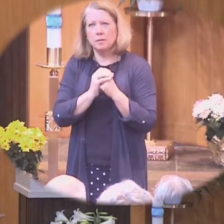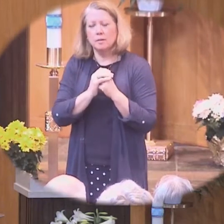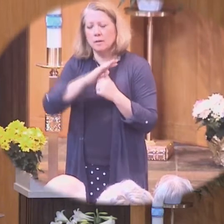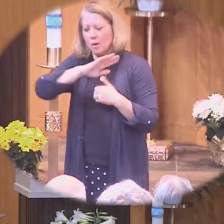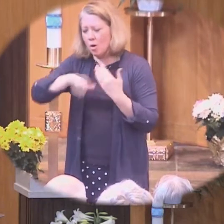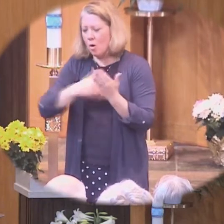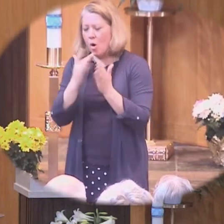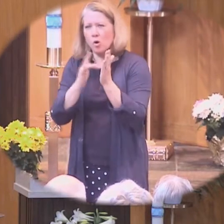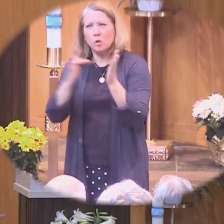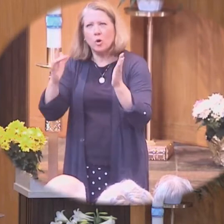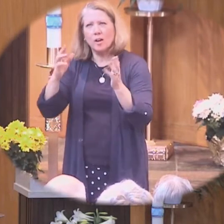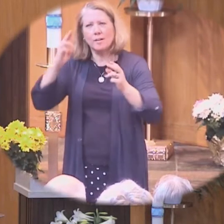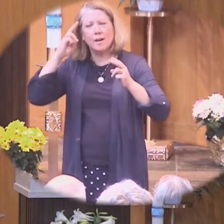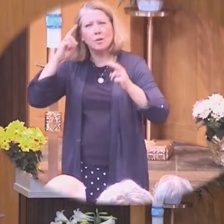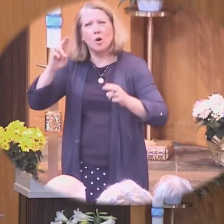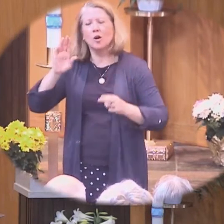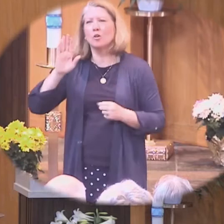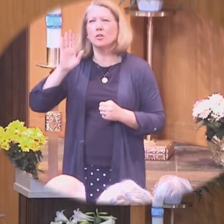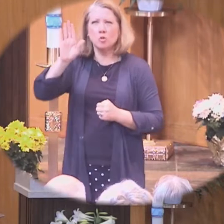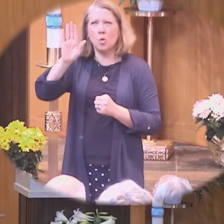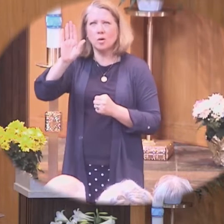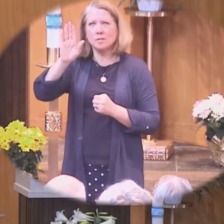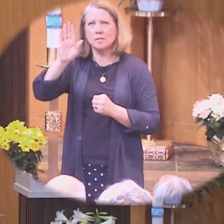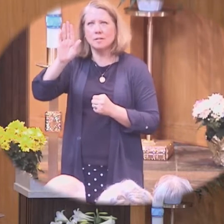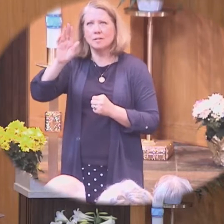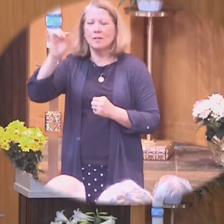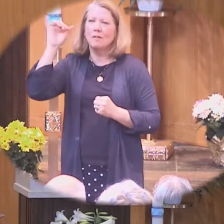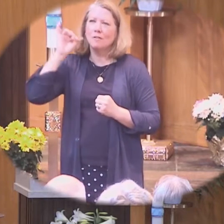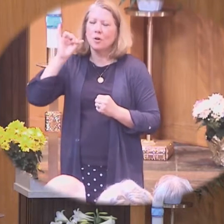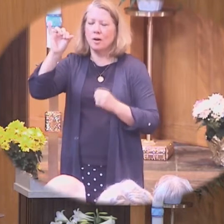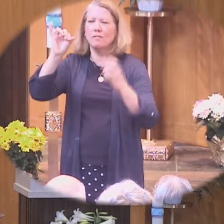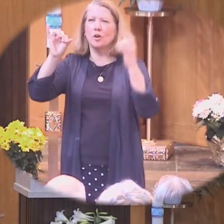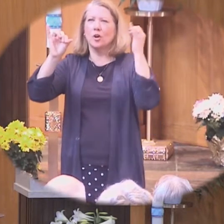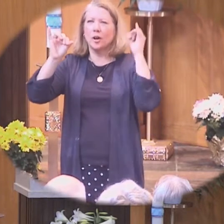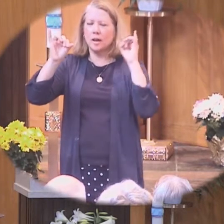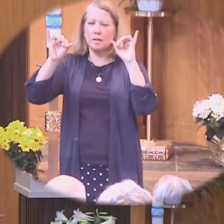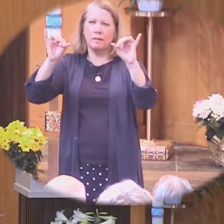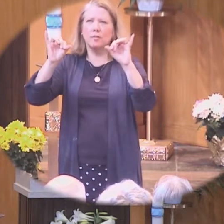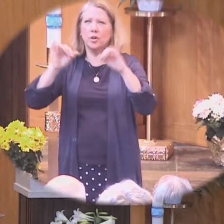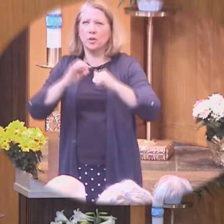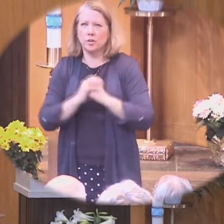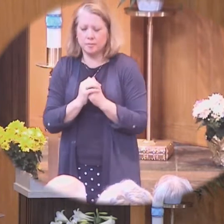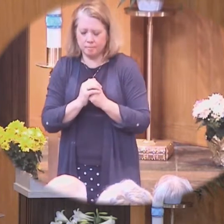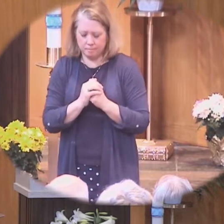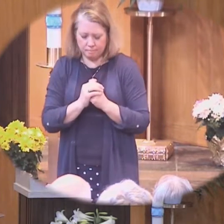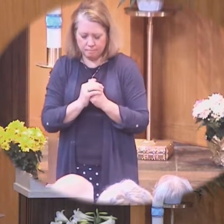all glory and honor is yours forever and ever.